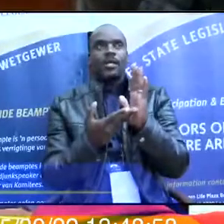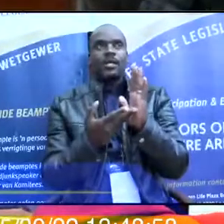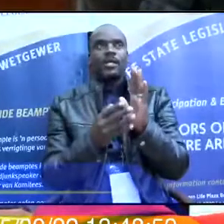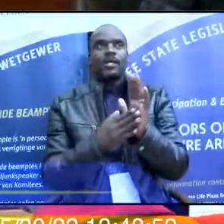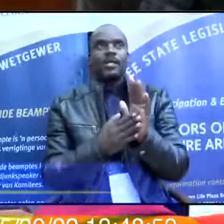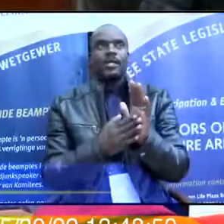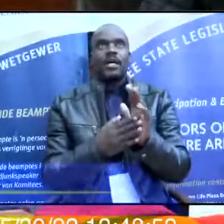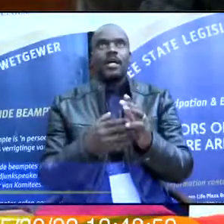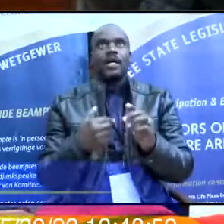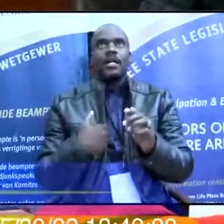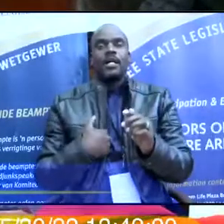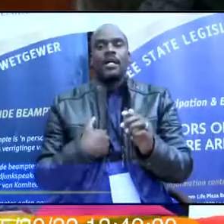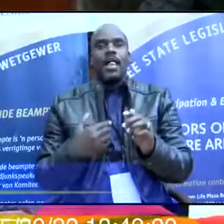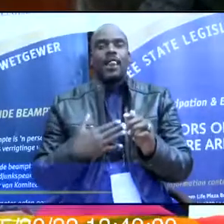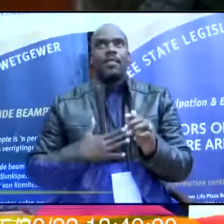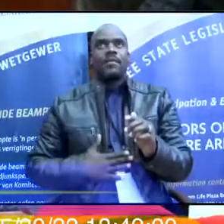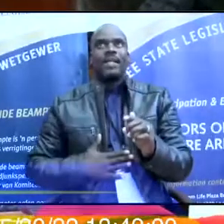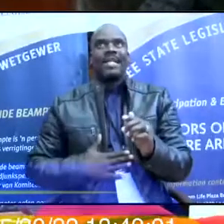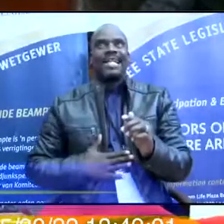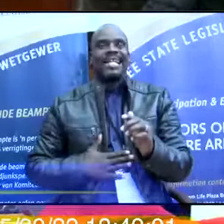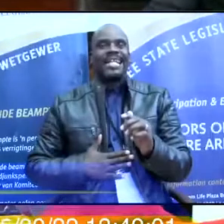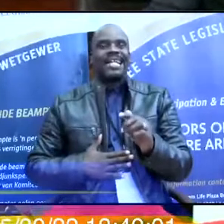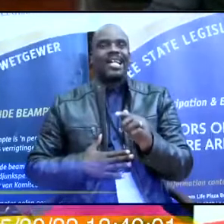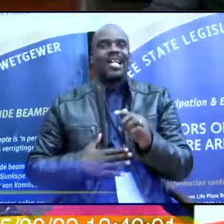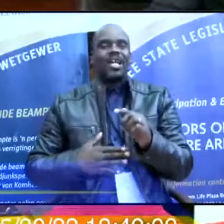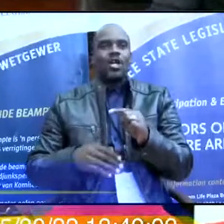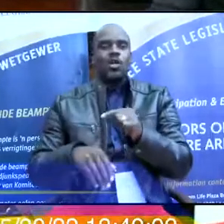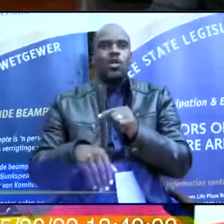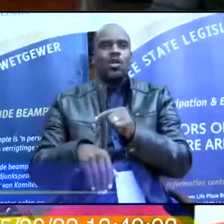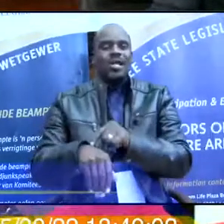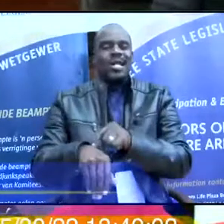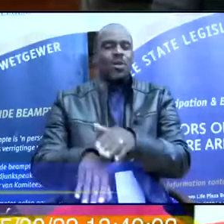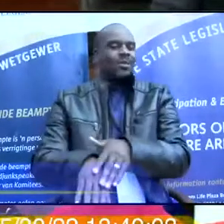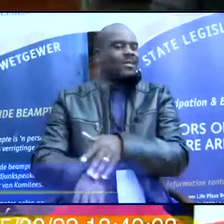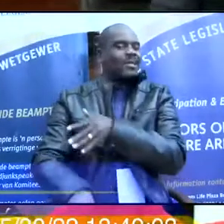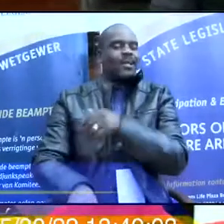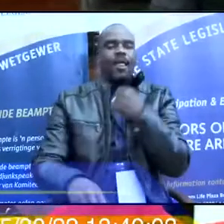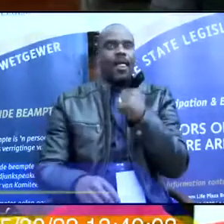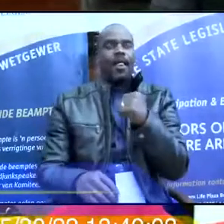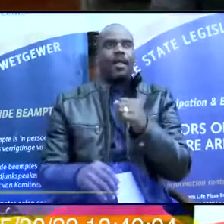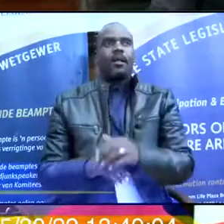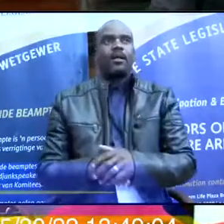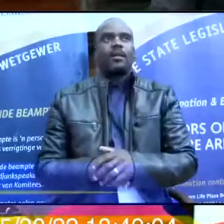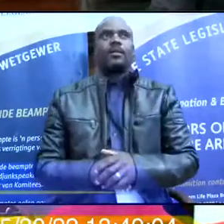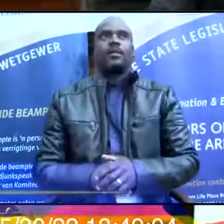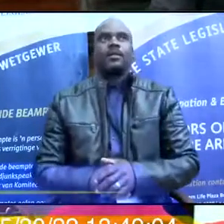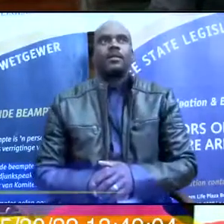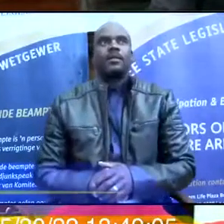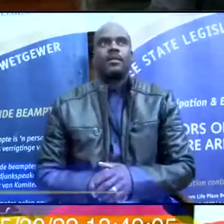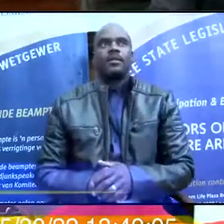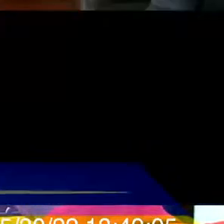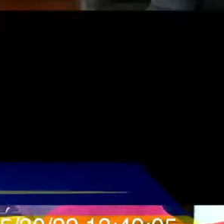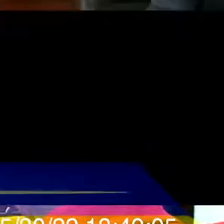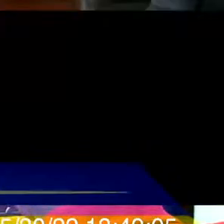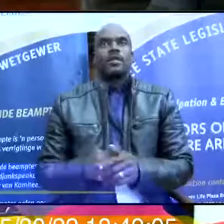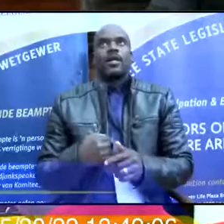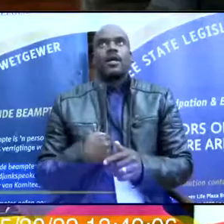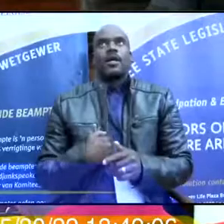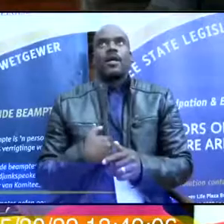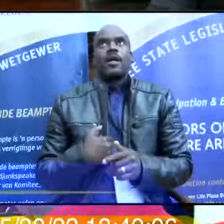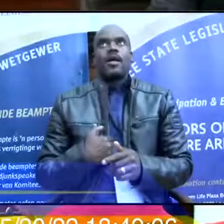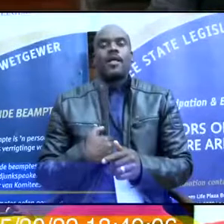to waste any more time but i'm amelia masati not related to samu